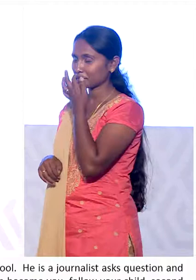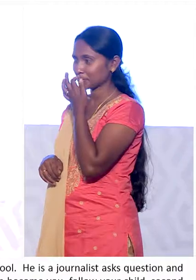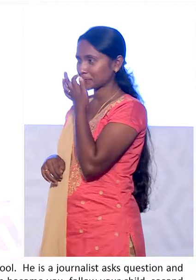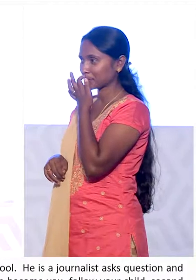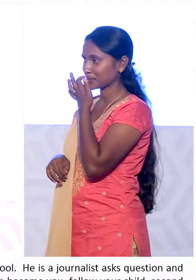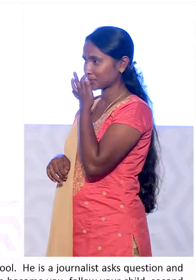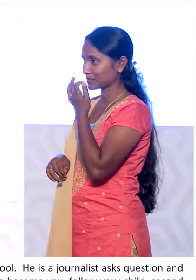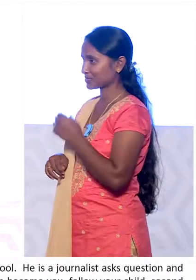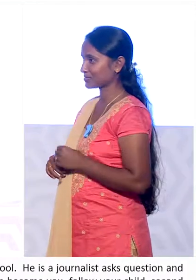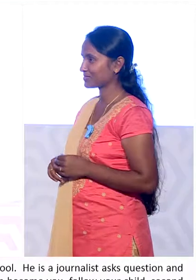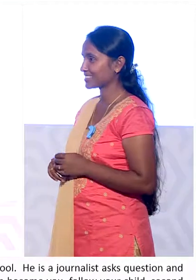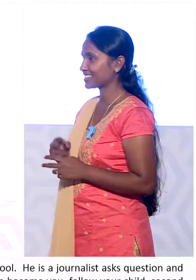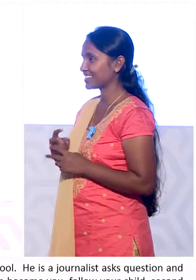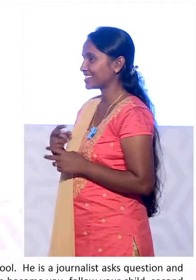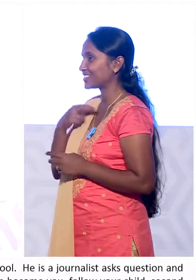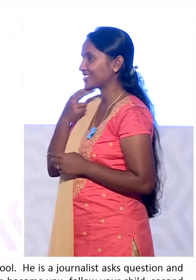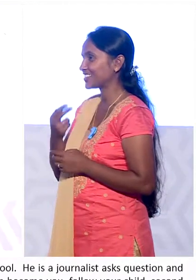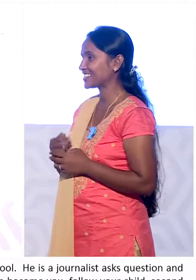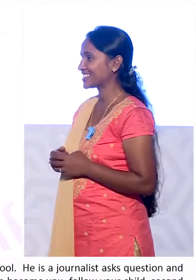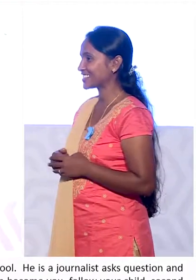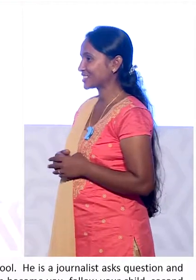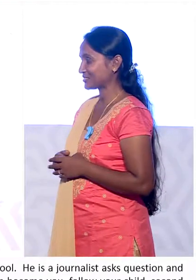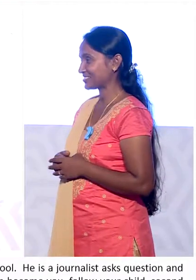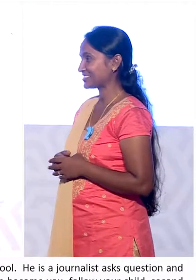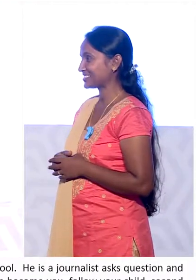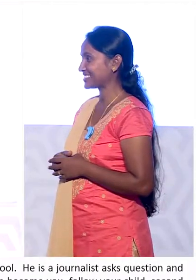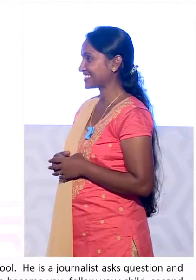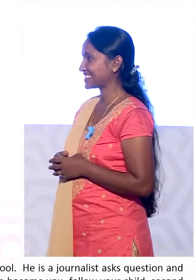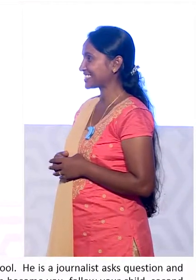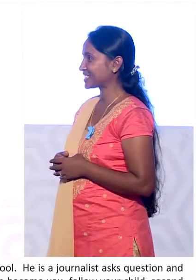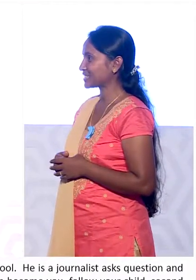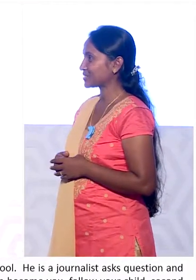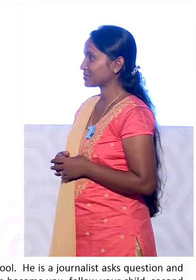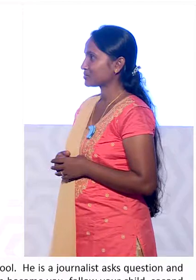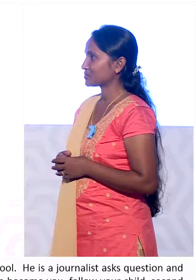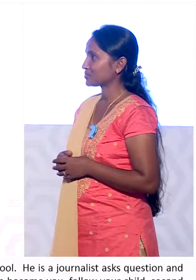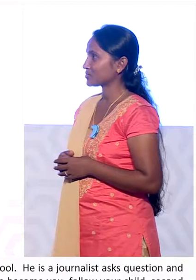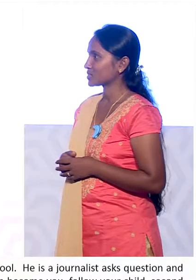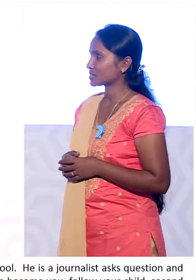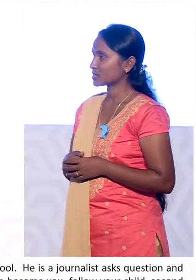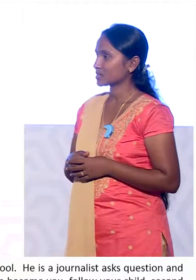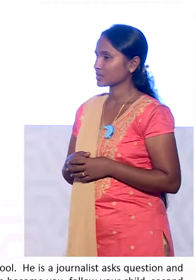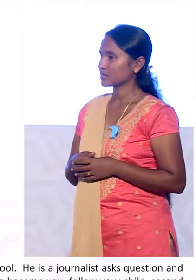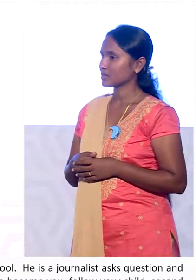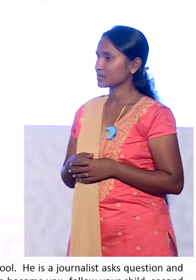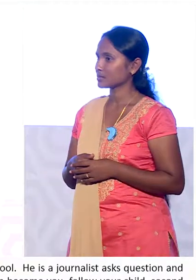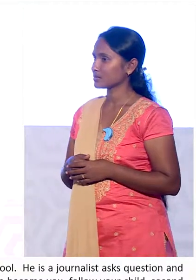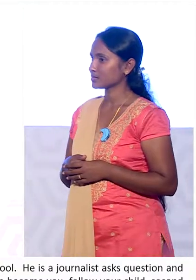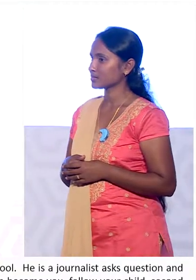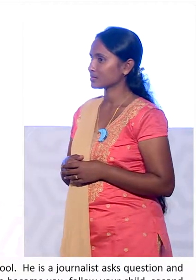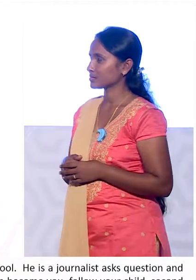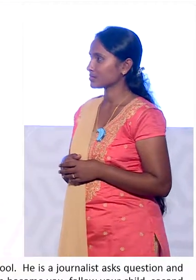State Department in the year he was diagnosed. And some of them were healers in their culture and did some work on Rowan, which is really